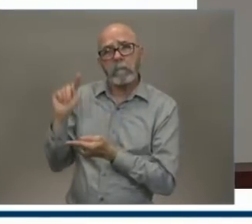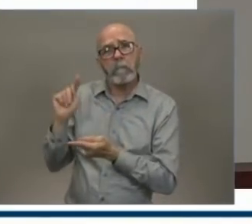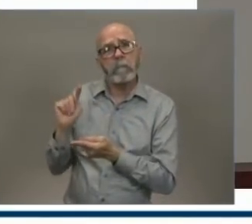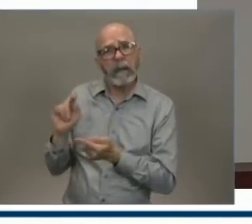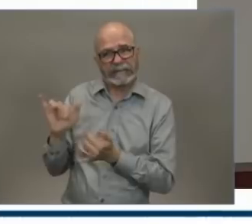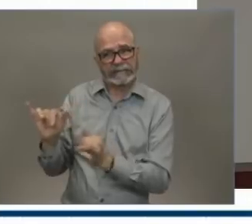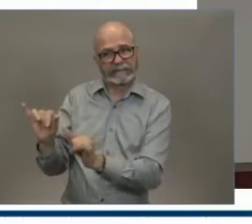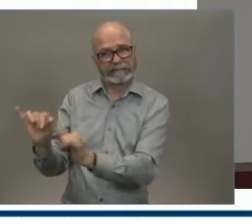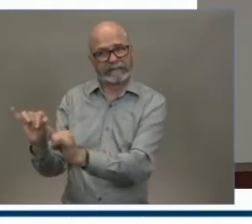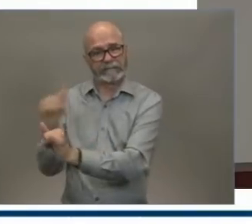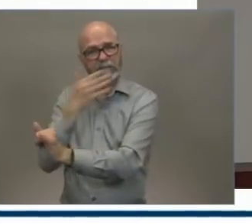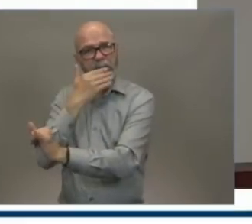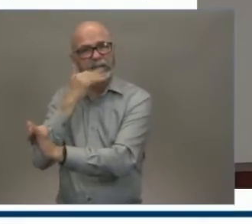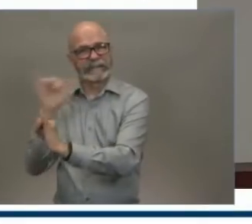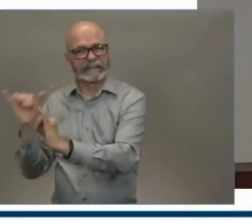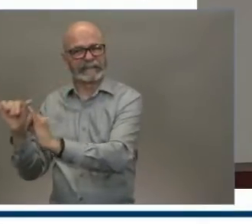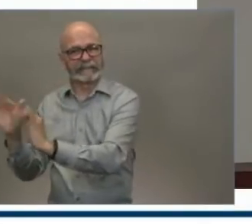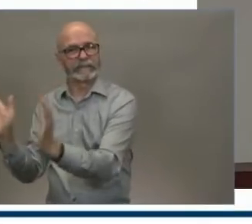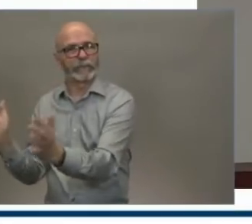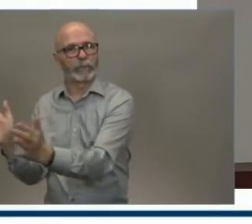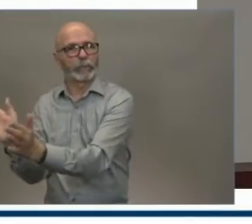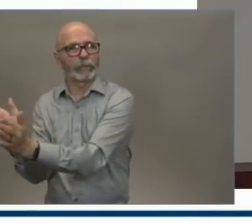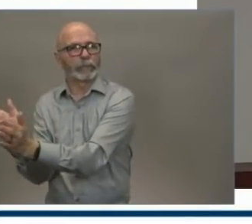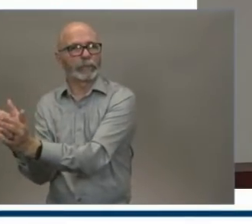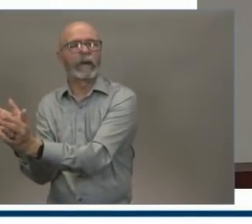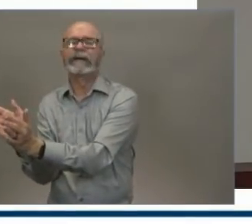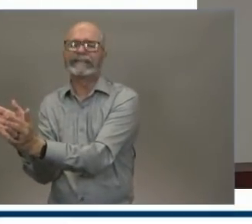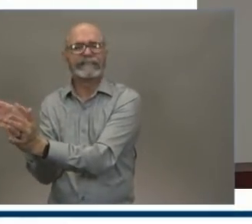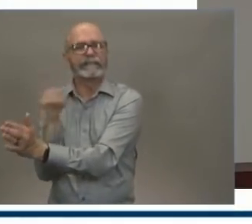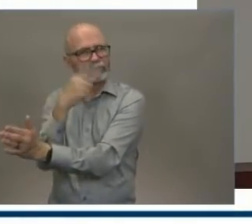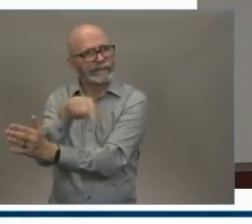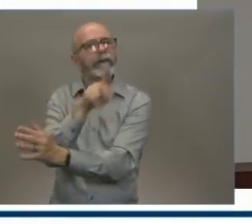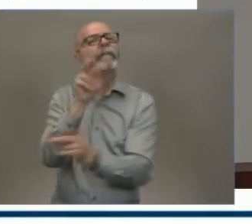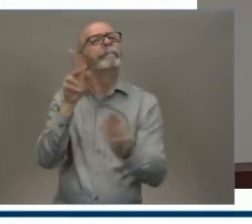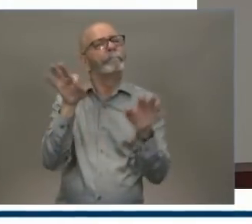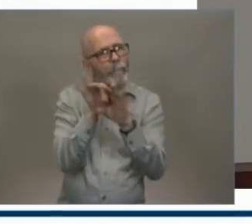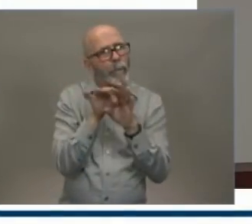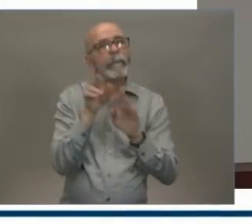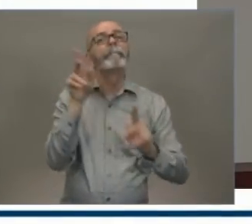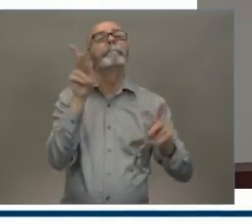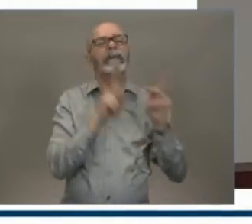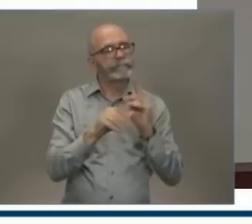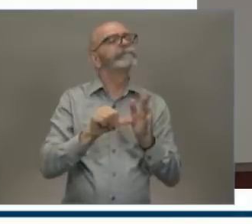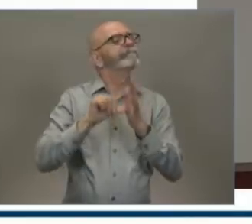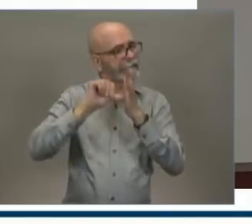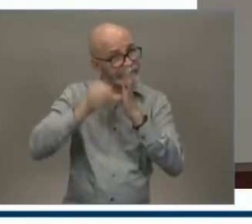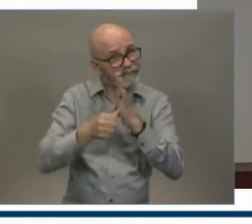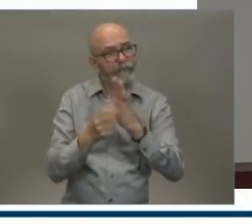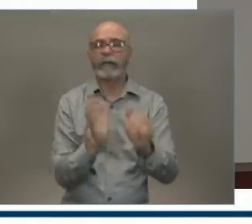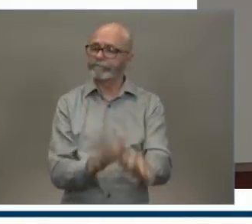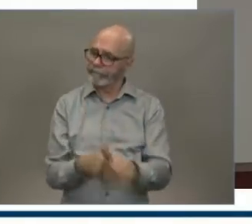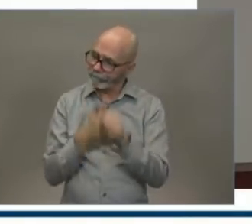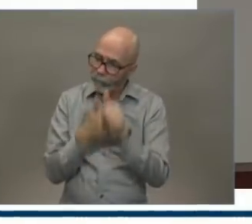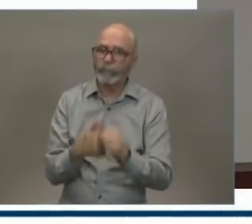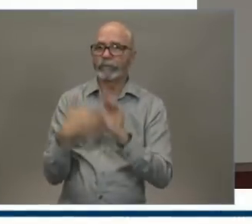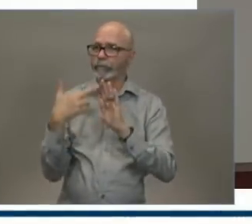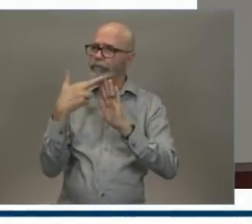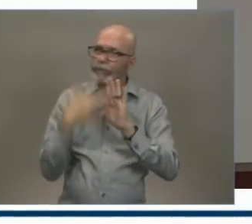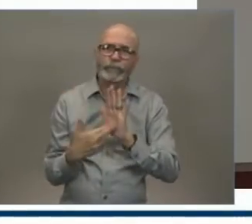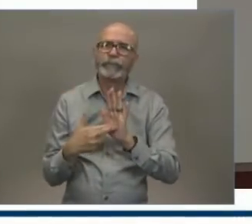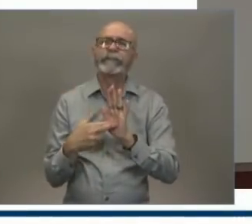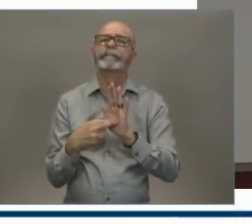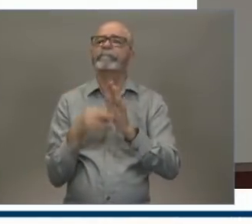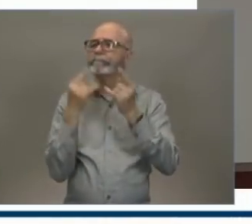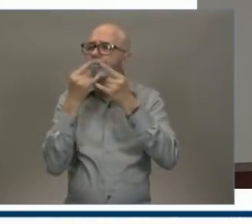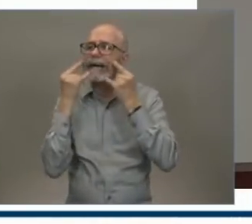again that we need everybody to follow all the public health restrictions and everything you do, all the necessary protocols